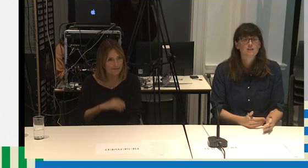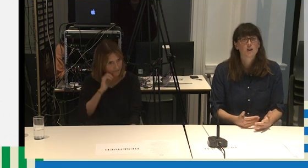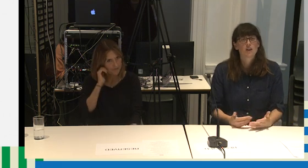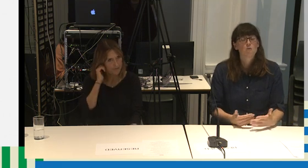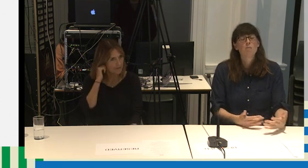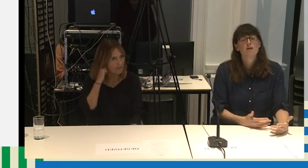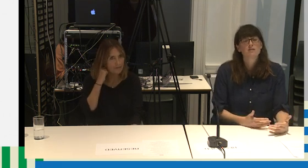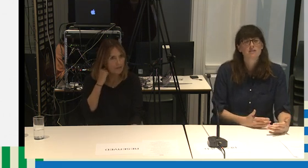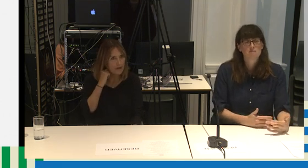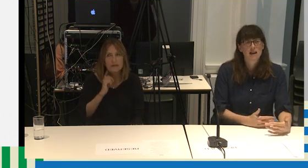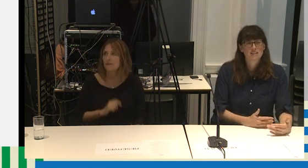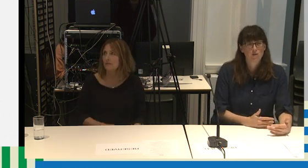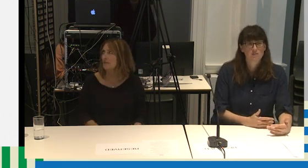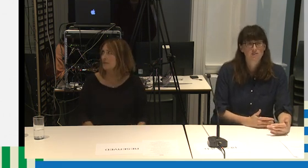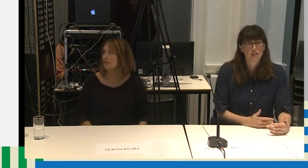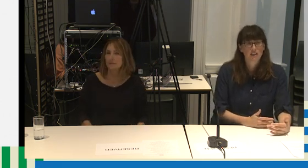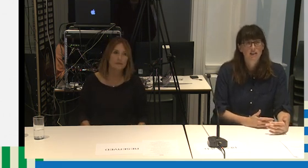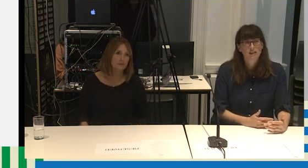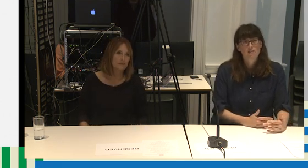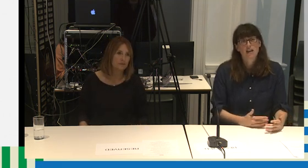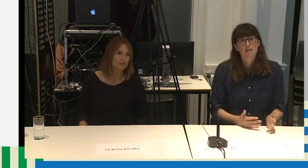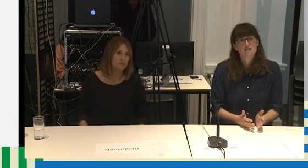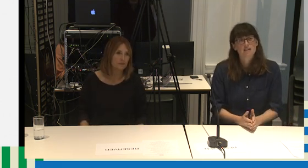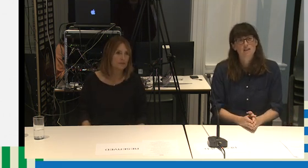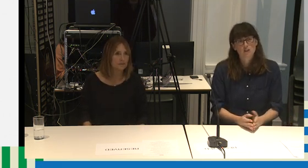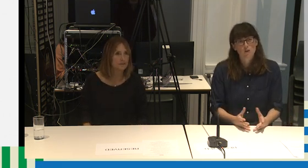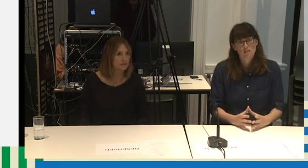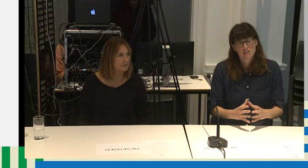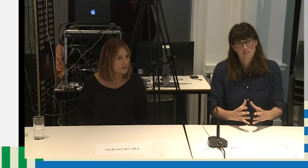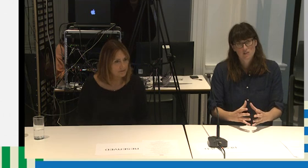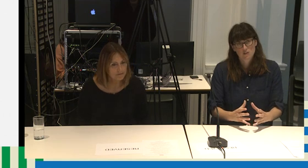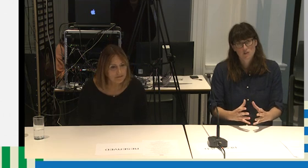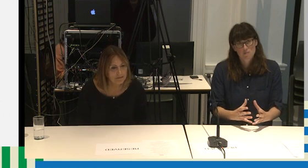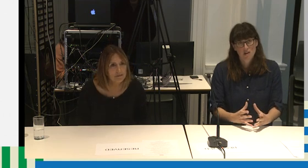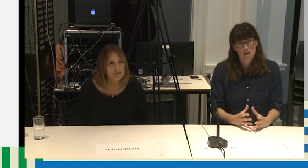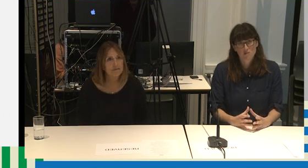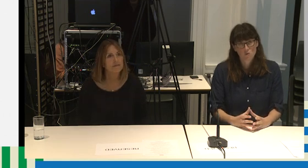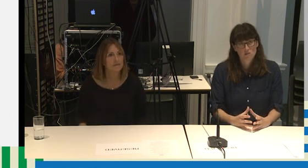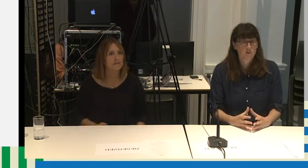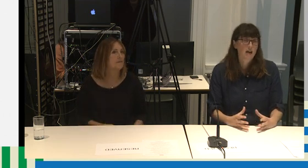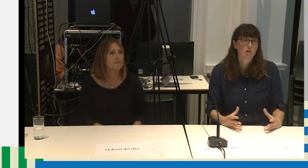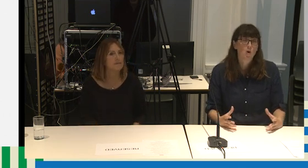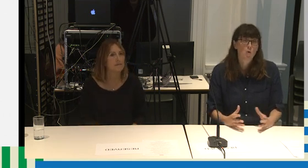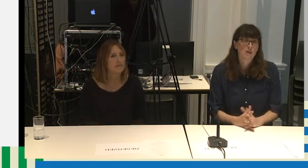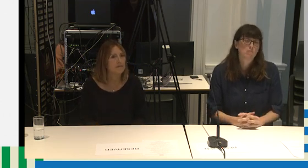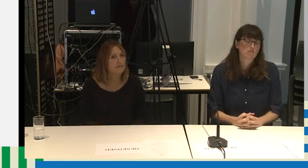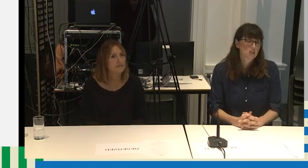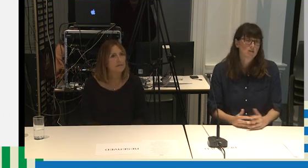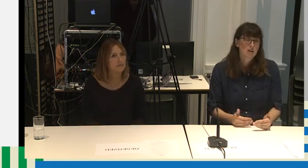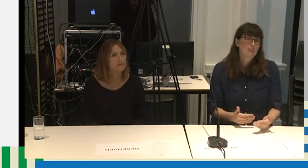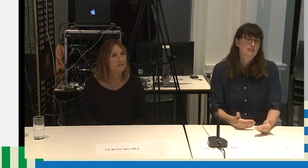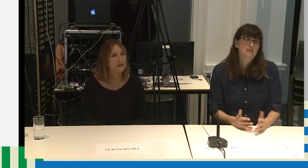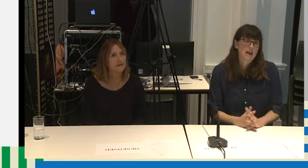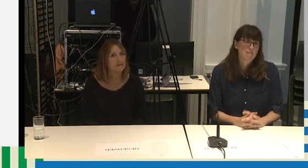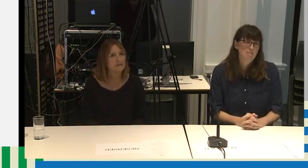practice. So if one person is impacted positively, then I think, you know, this could be a resource that could help a lot more people.